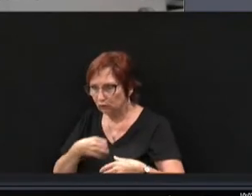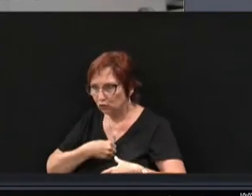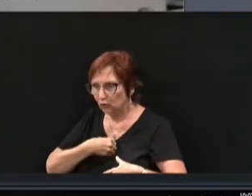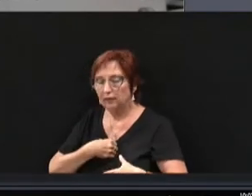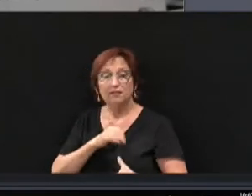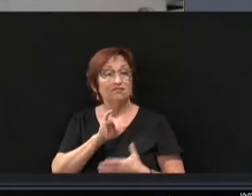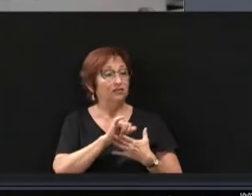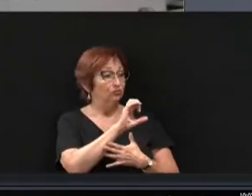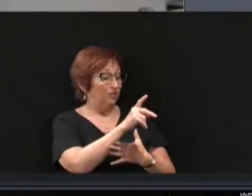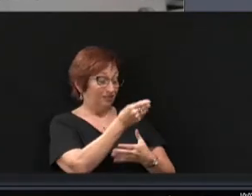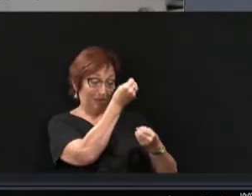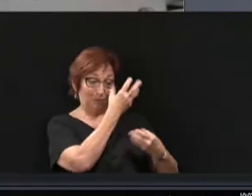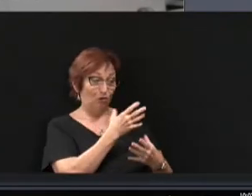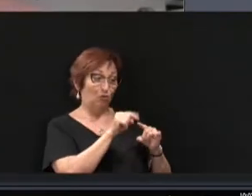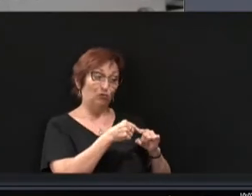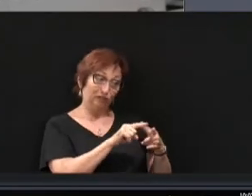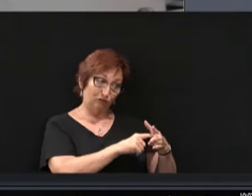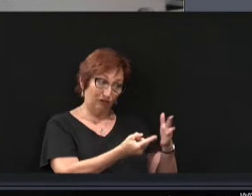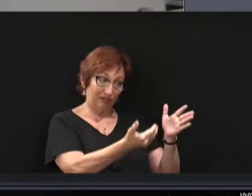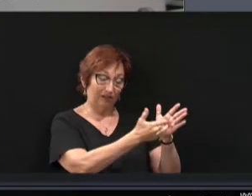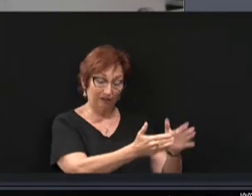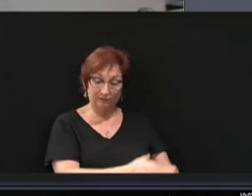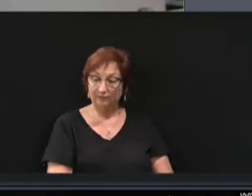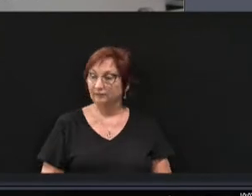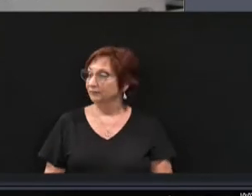Just let me know when to go.